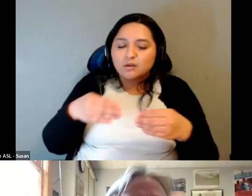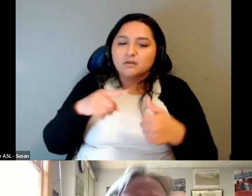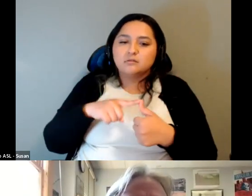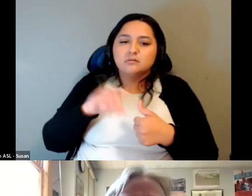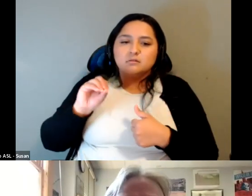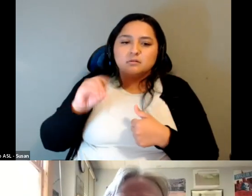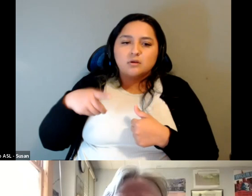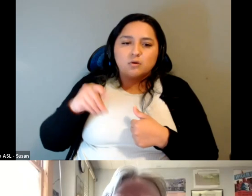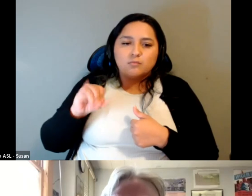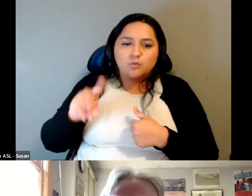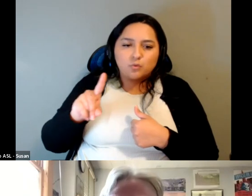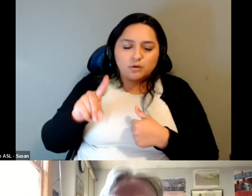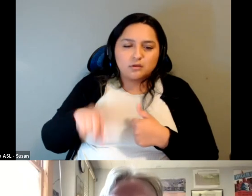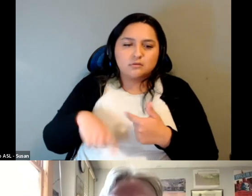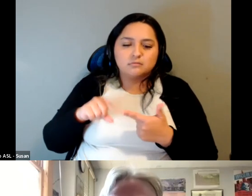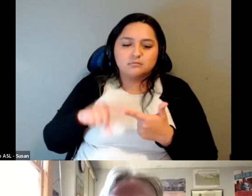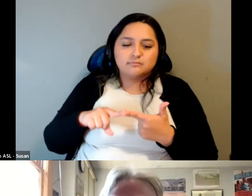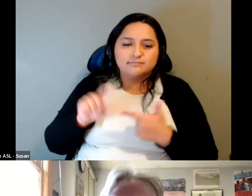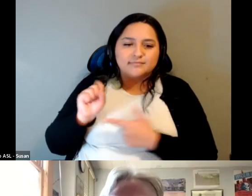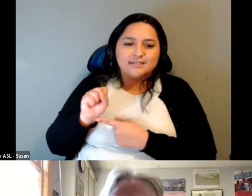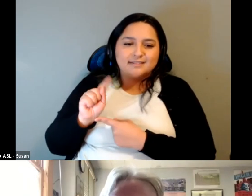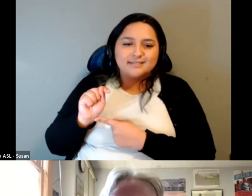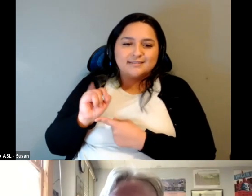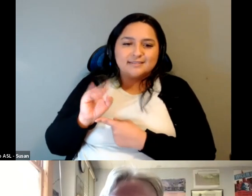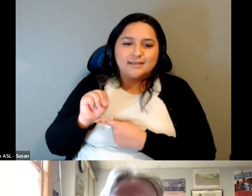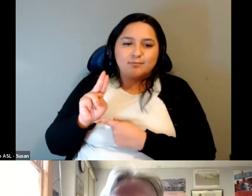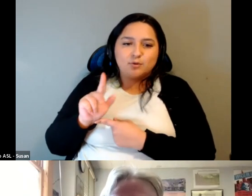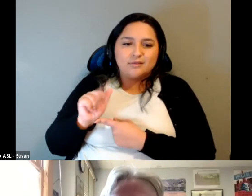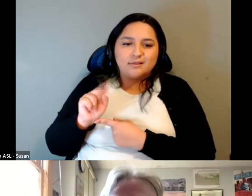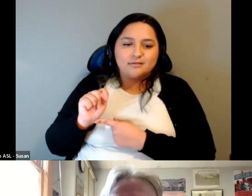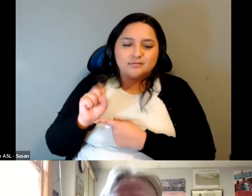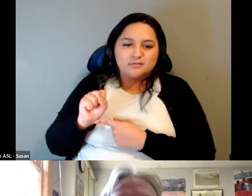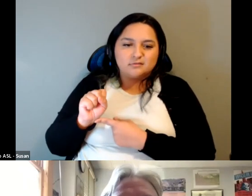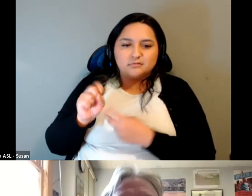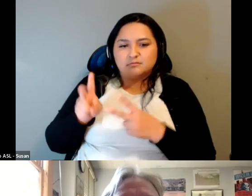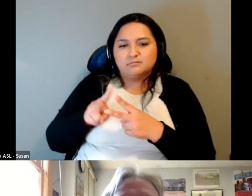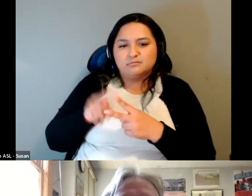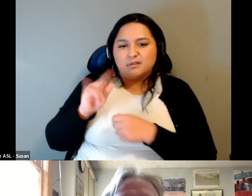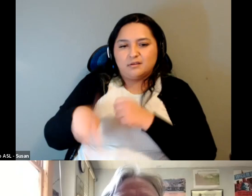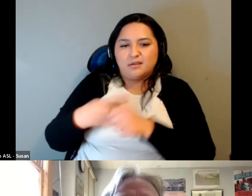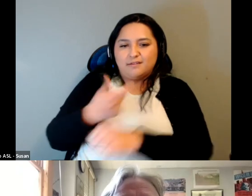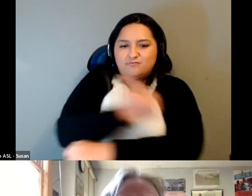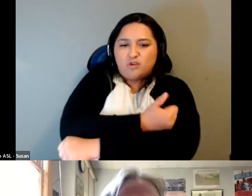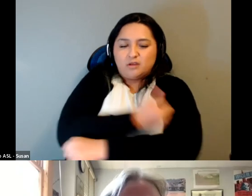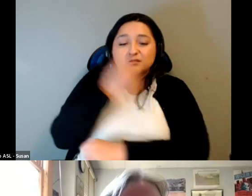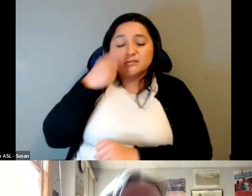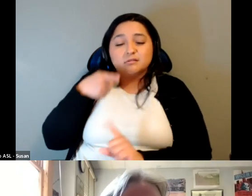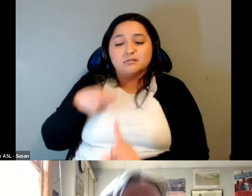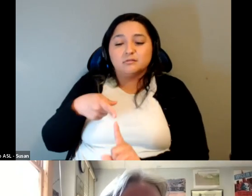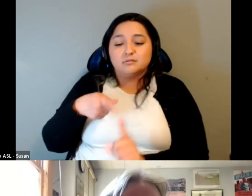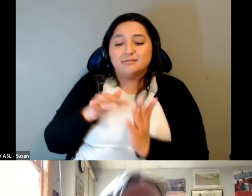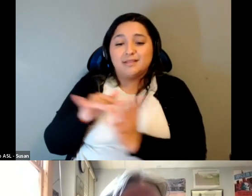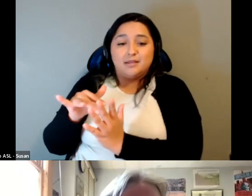opioids and stimulants. I should point out that this study was done prior to the the